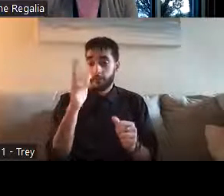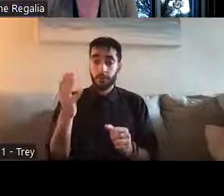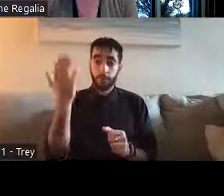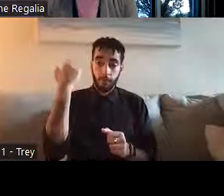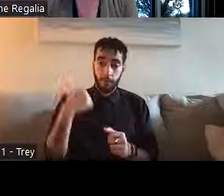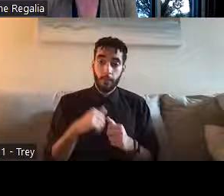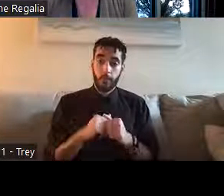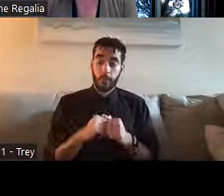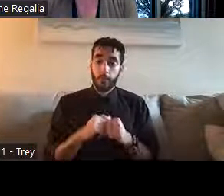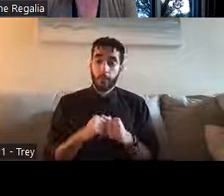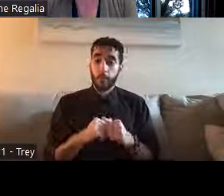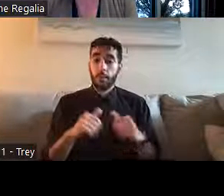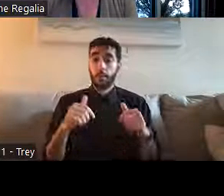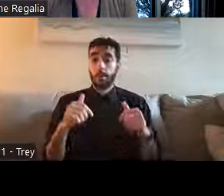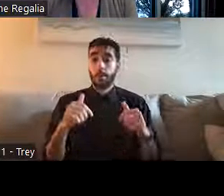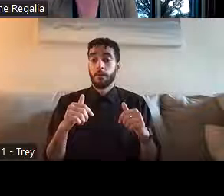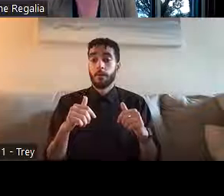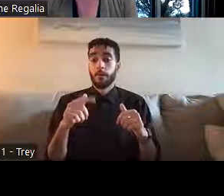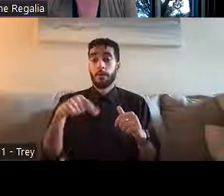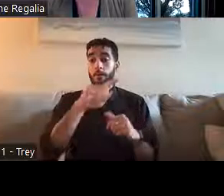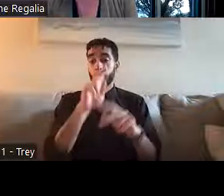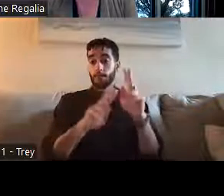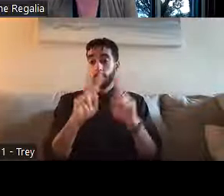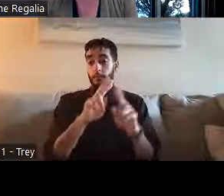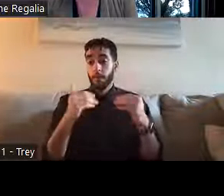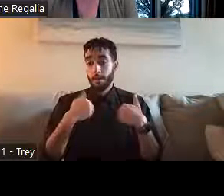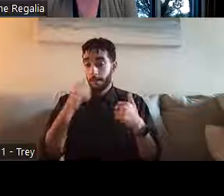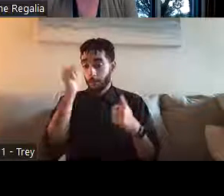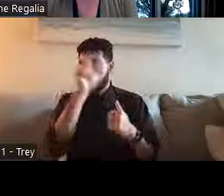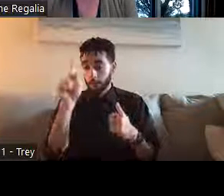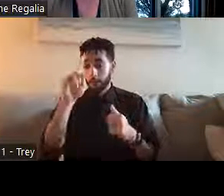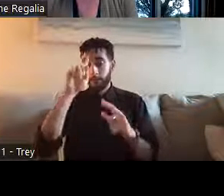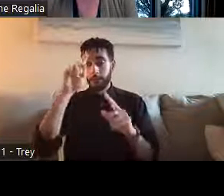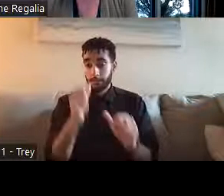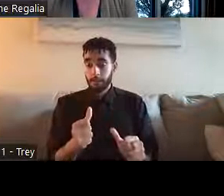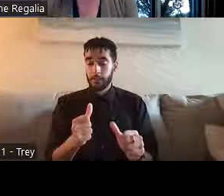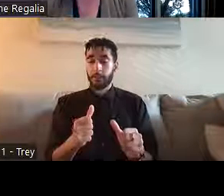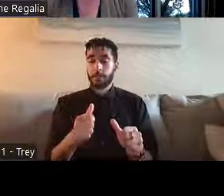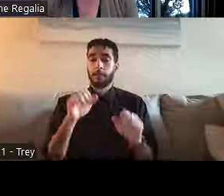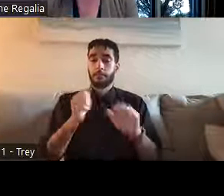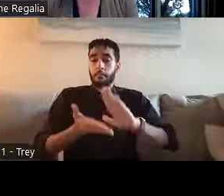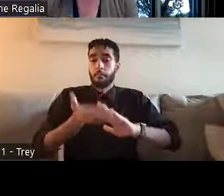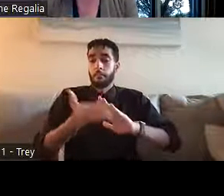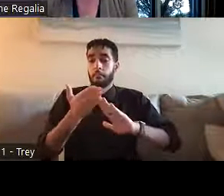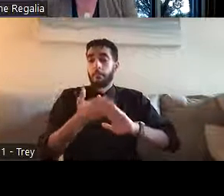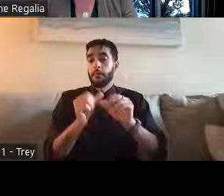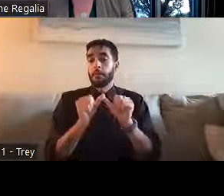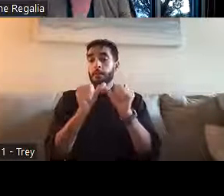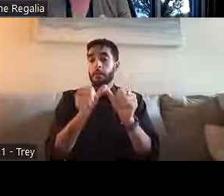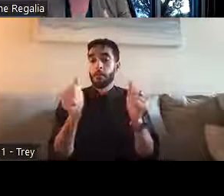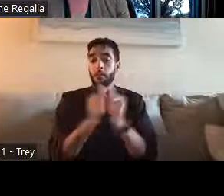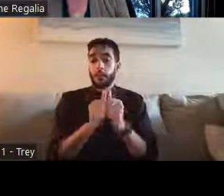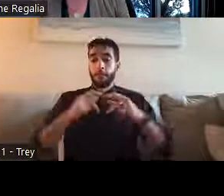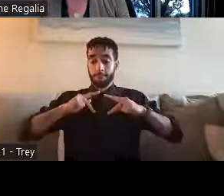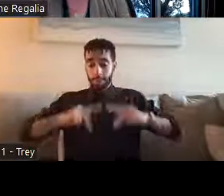treatments for people living with the diagnosis, and can extend and maintain their physical, emotional, and